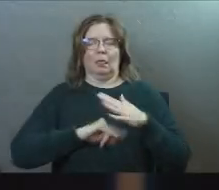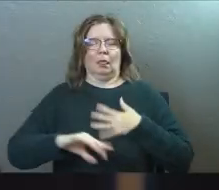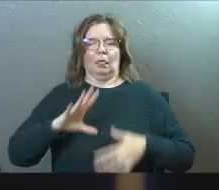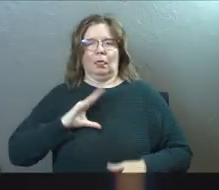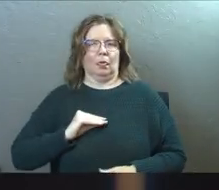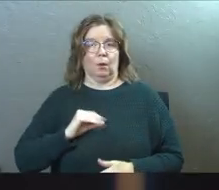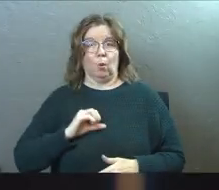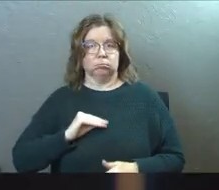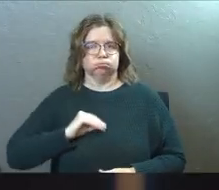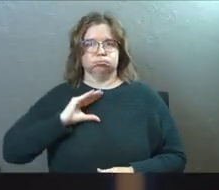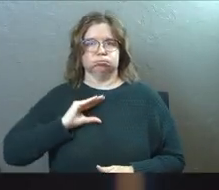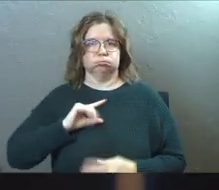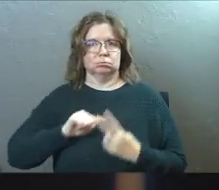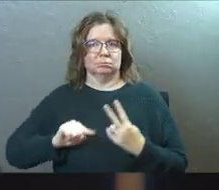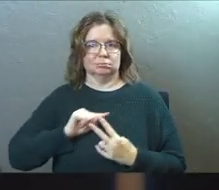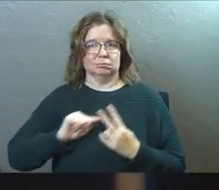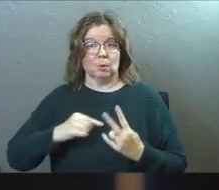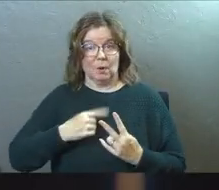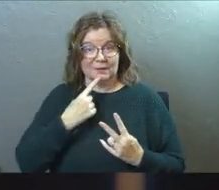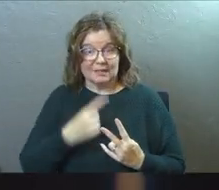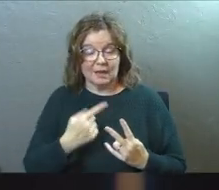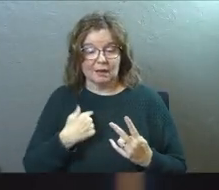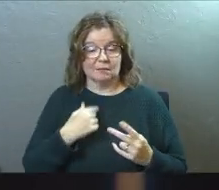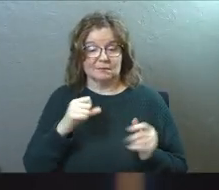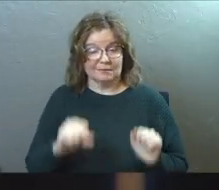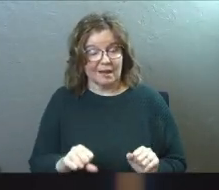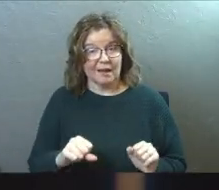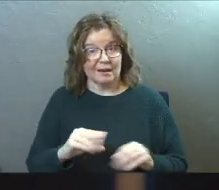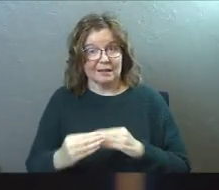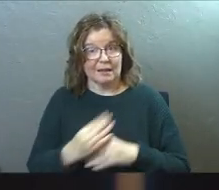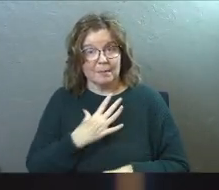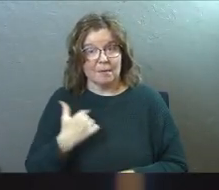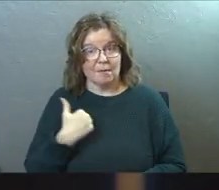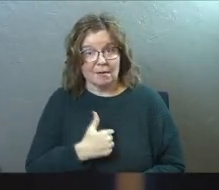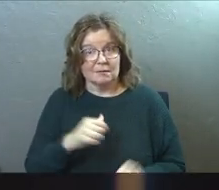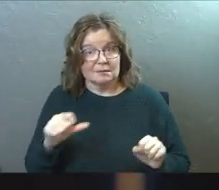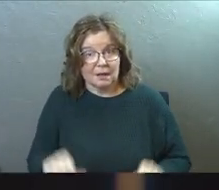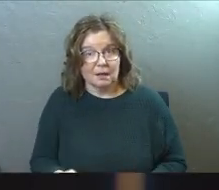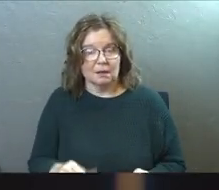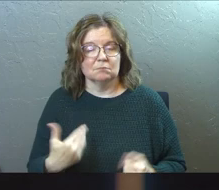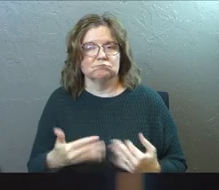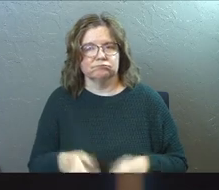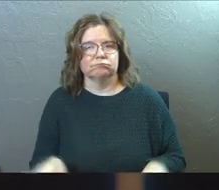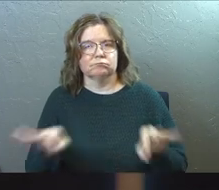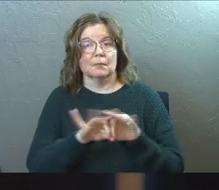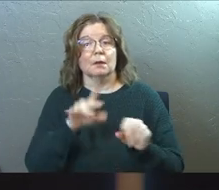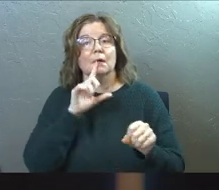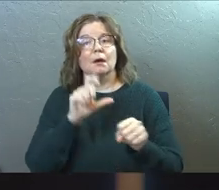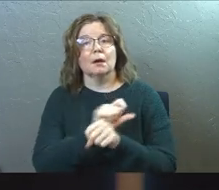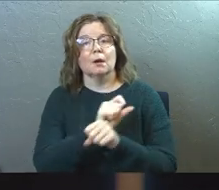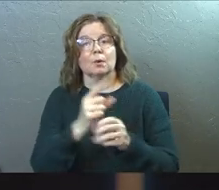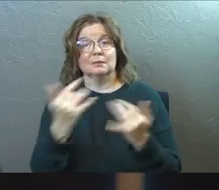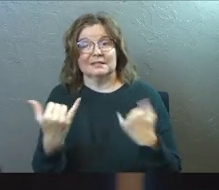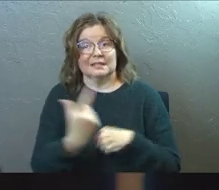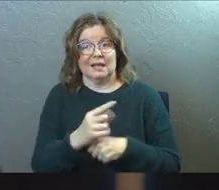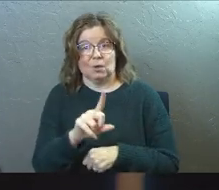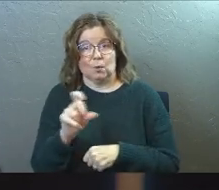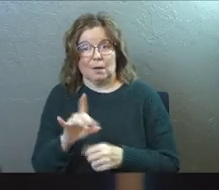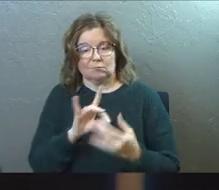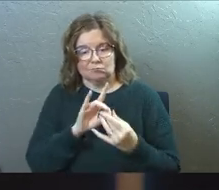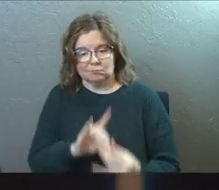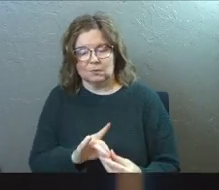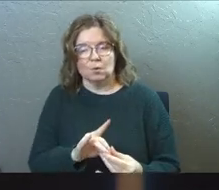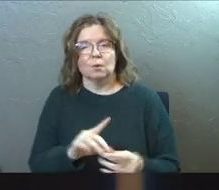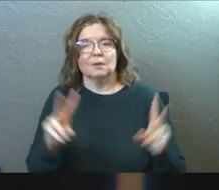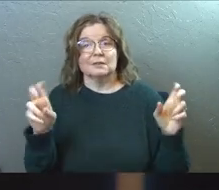No, but it's real. Our words have power. What we say, what's said to us, it's very impactful, very important. And that's actually what today's question is all